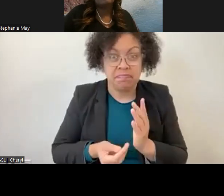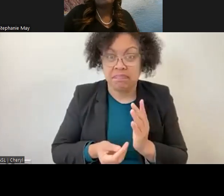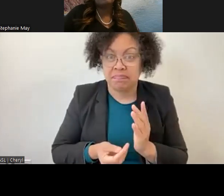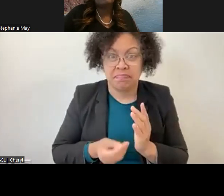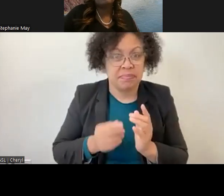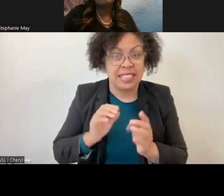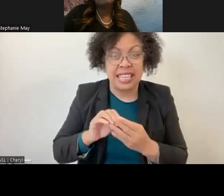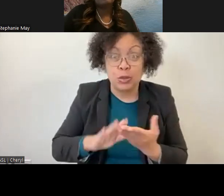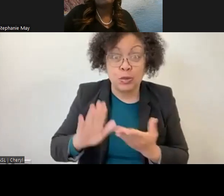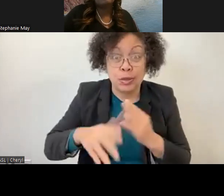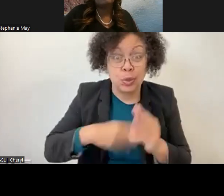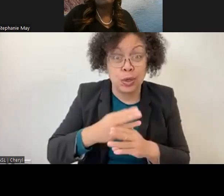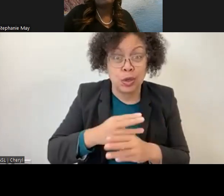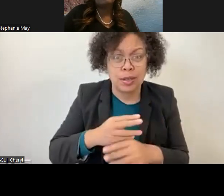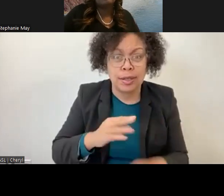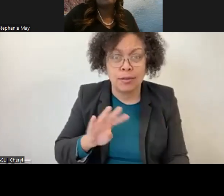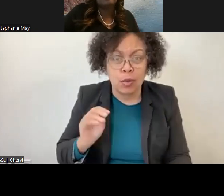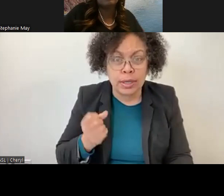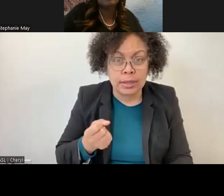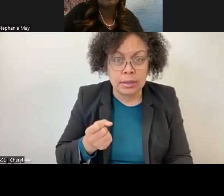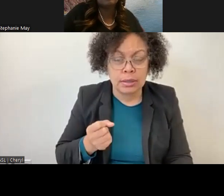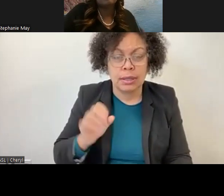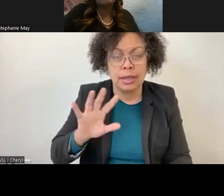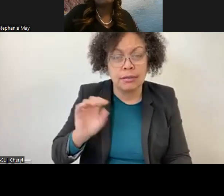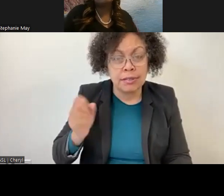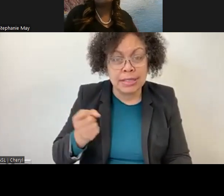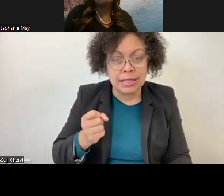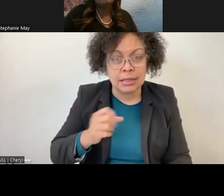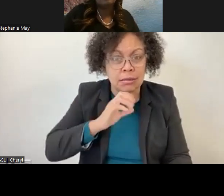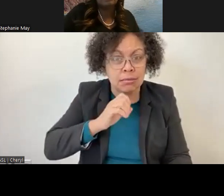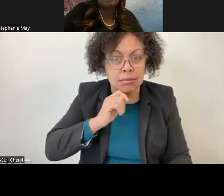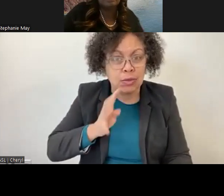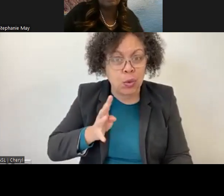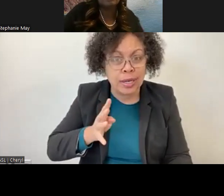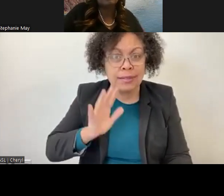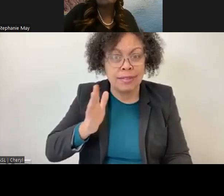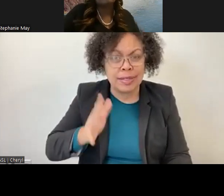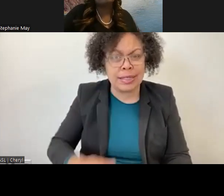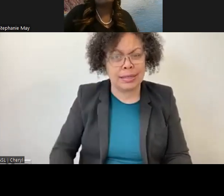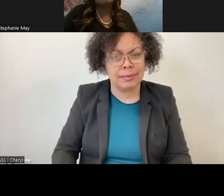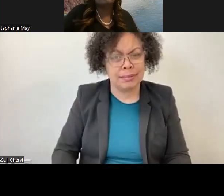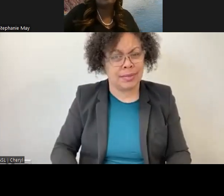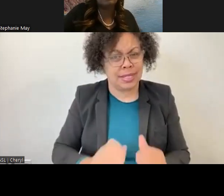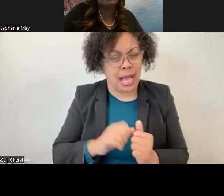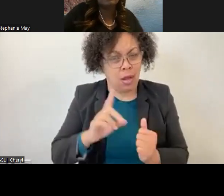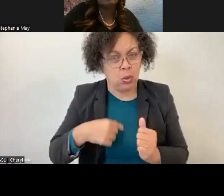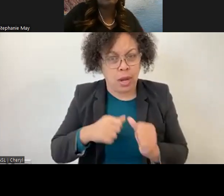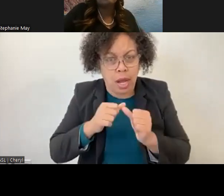50s. Let that sink in. So how do I stay here to continue to disrupt if I don't care for